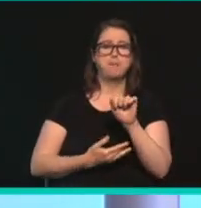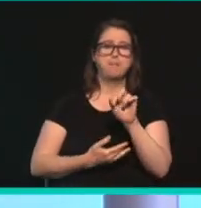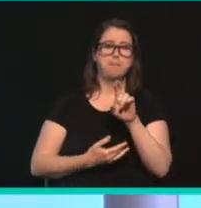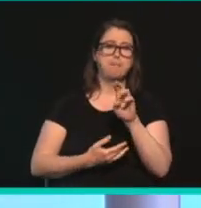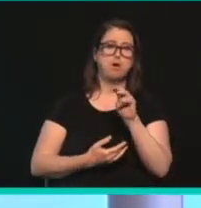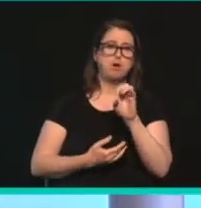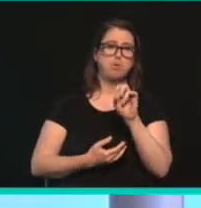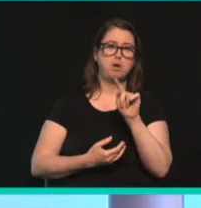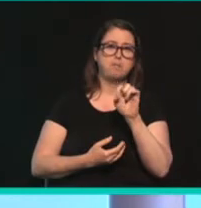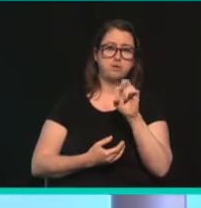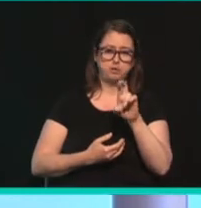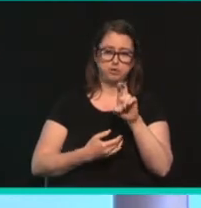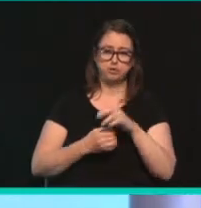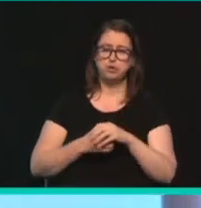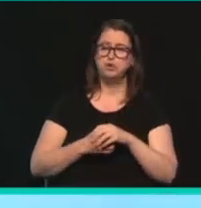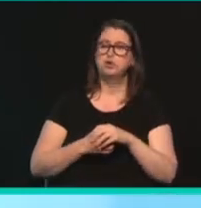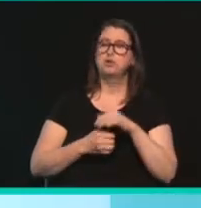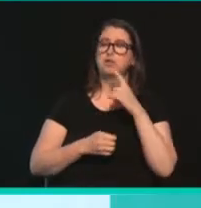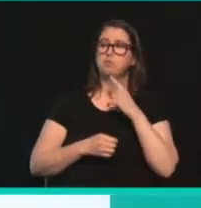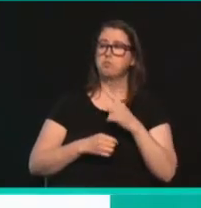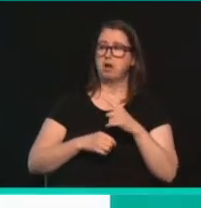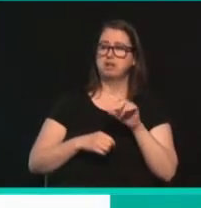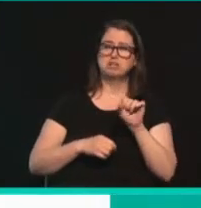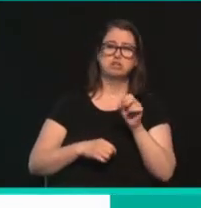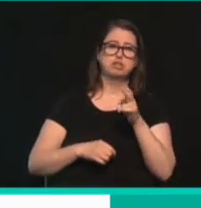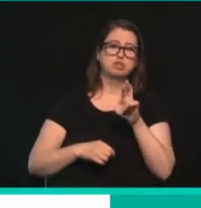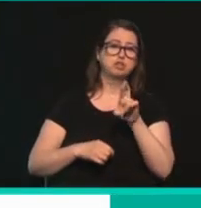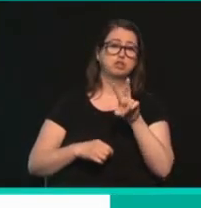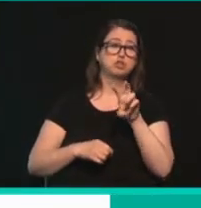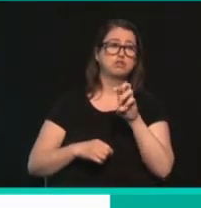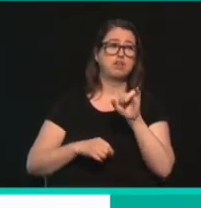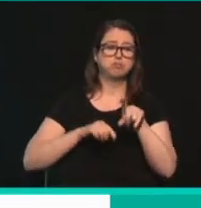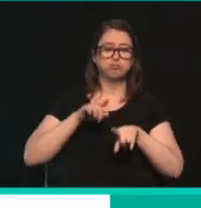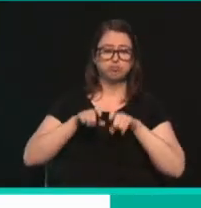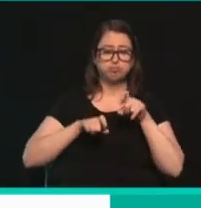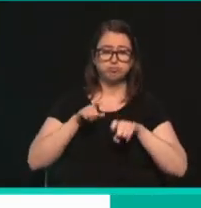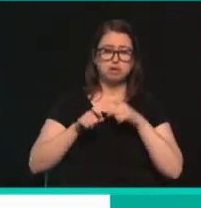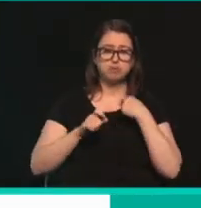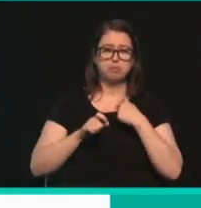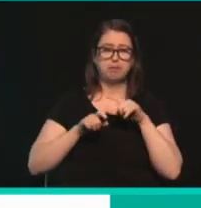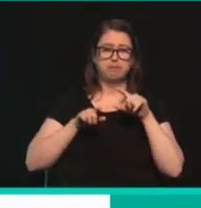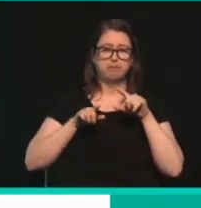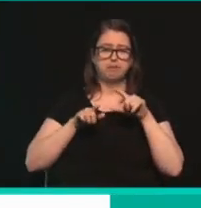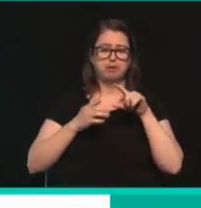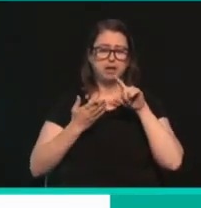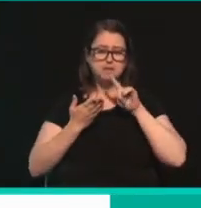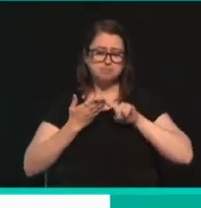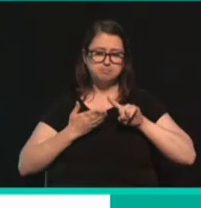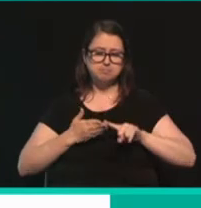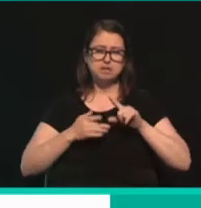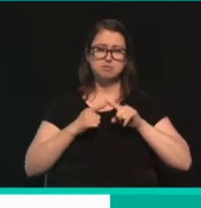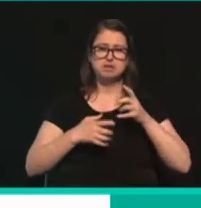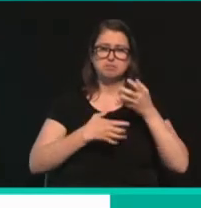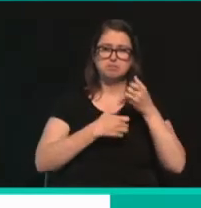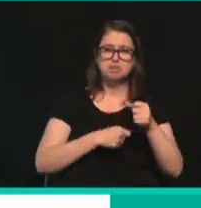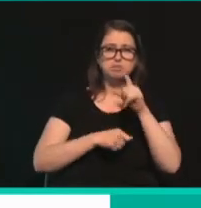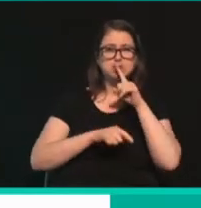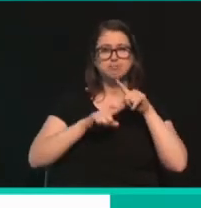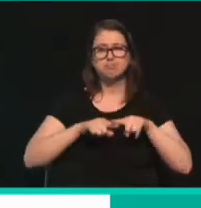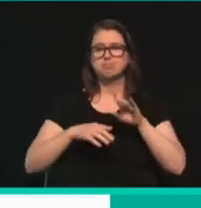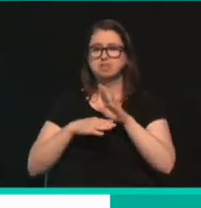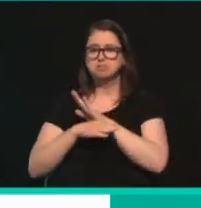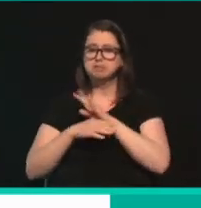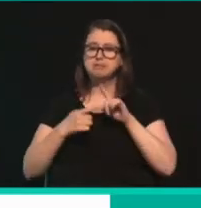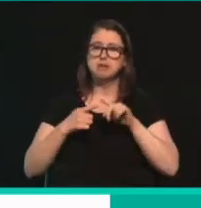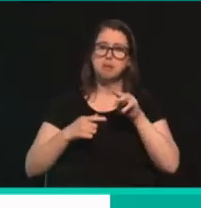that measures trust. And it's done annually on media, organizations, businesses, and mass populations.